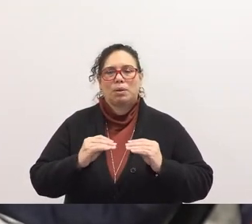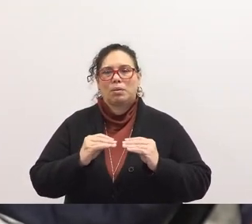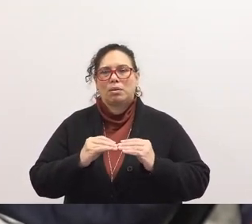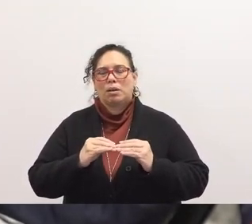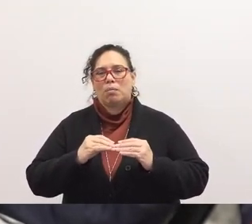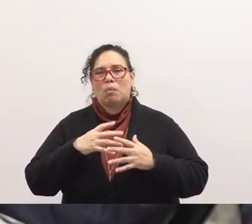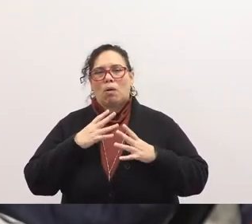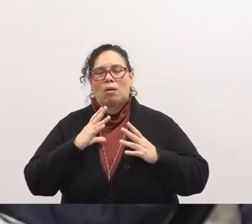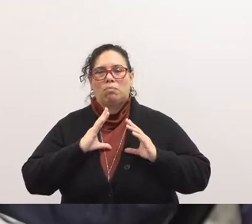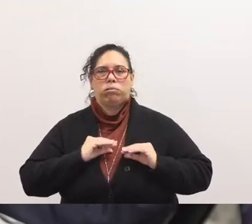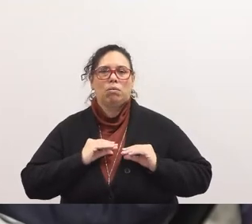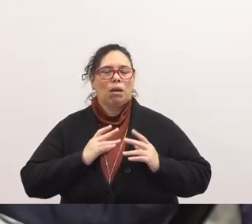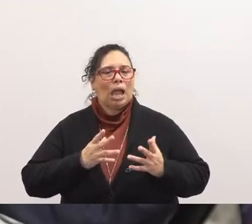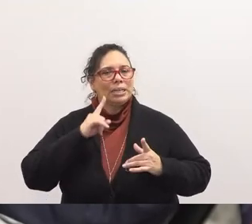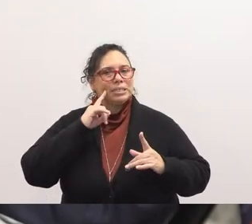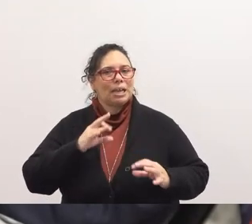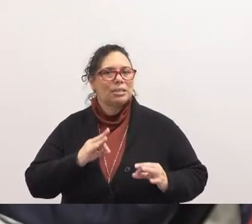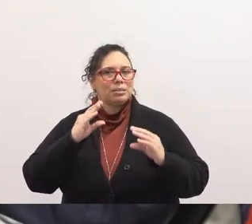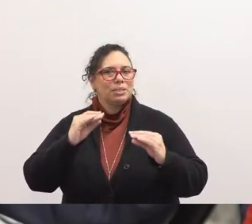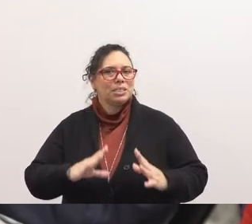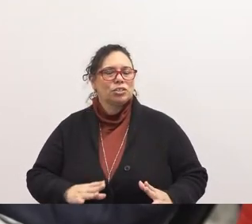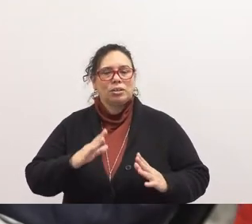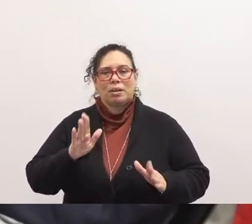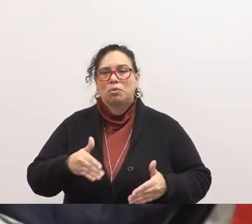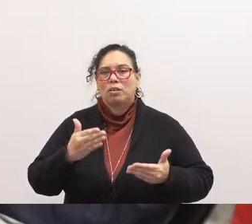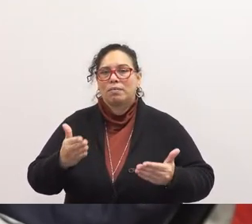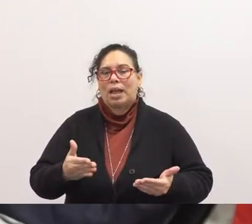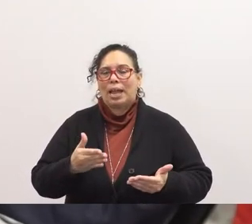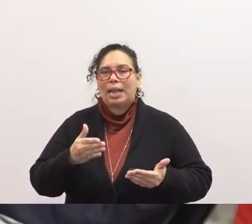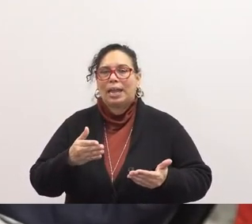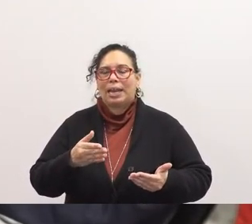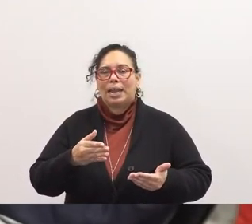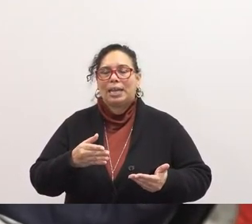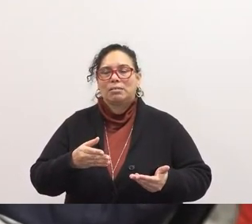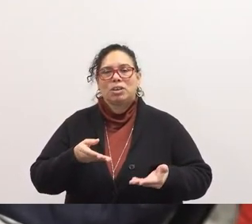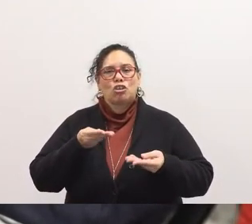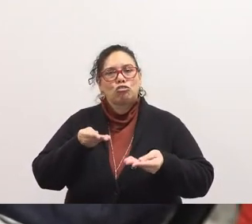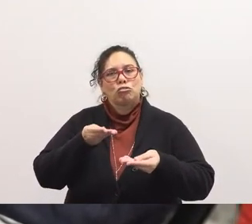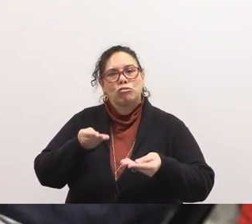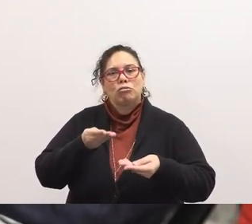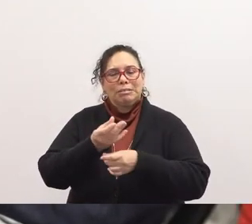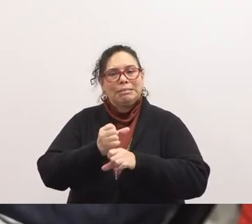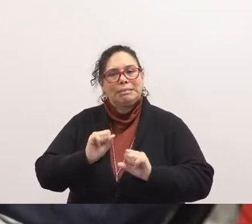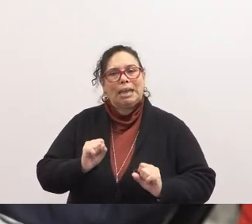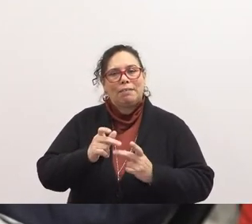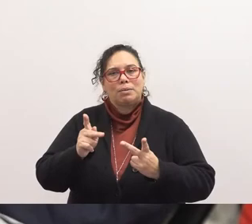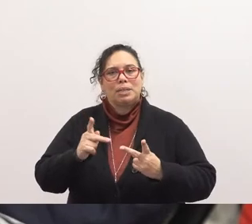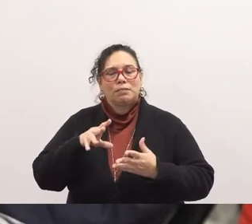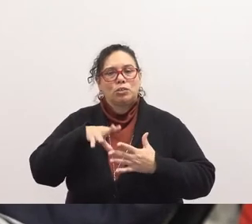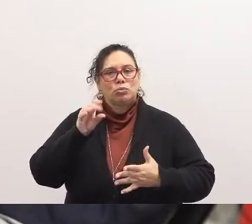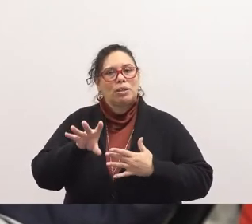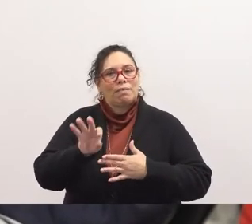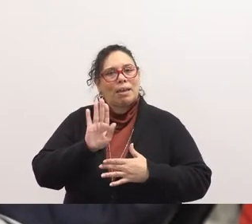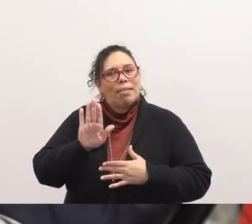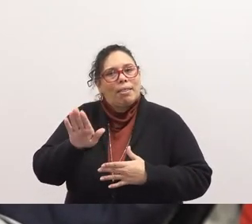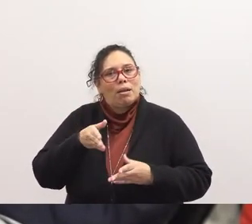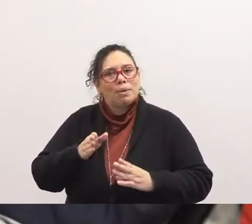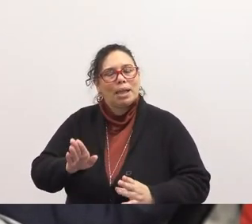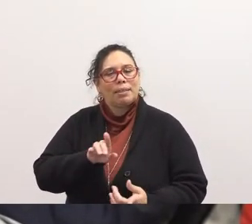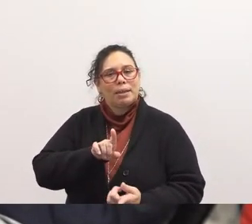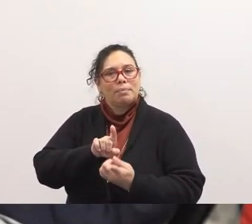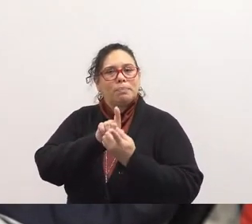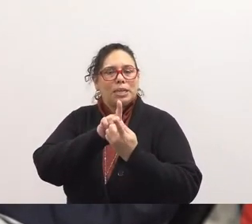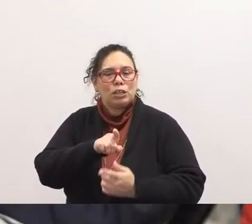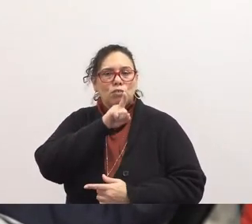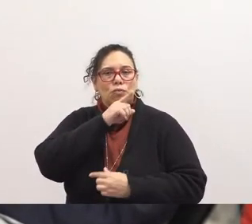debilitating. I decided to be a teacher because I think that providing a nurturing, safe place for my students to find their own path and meet the real world on their